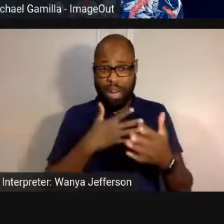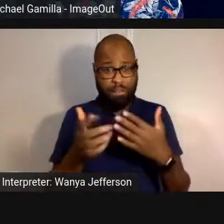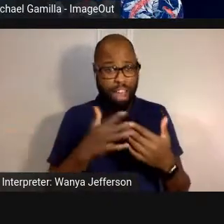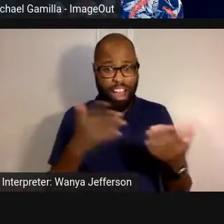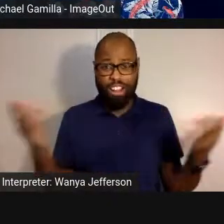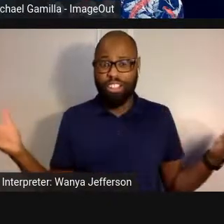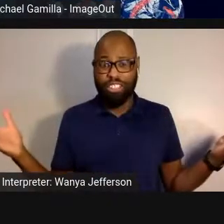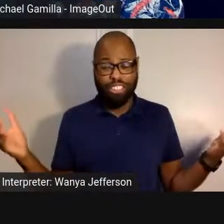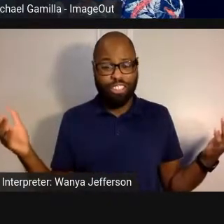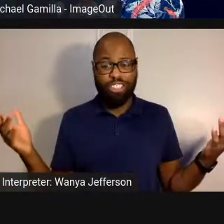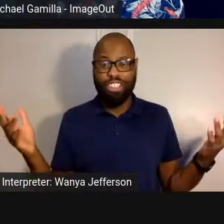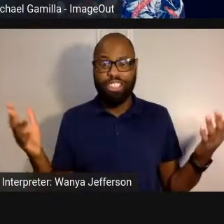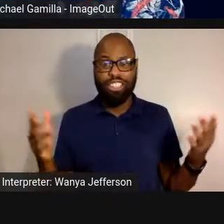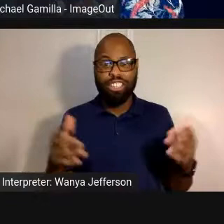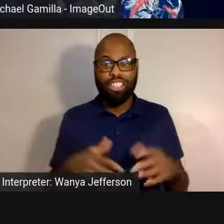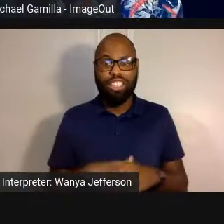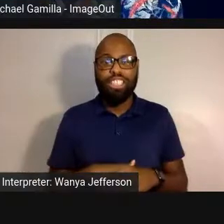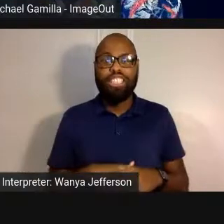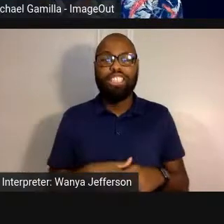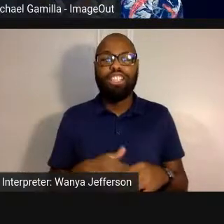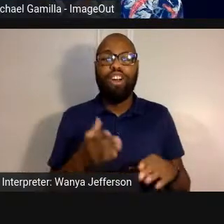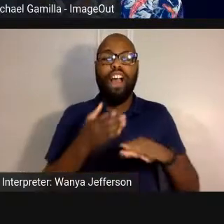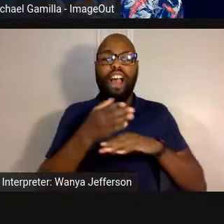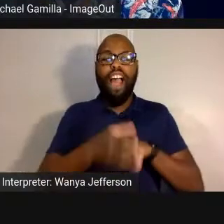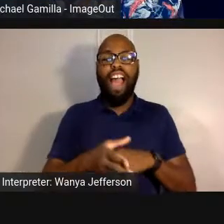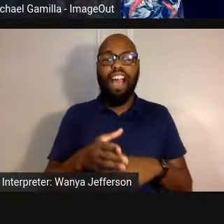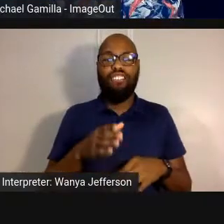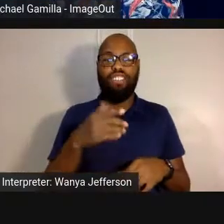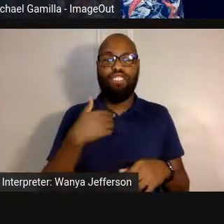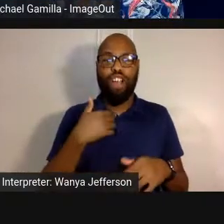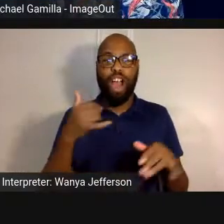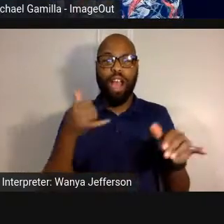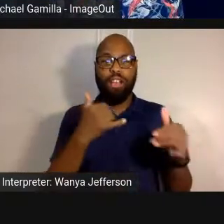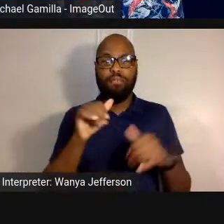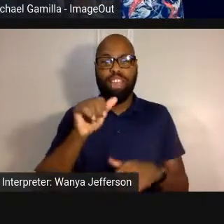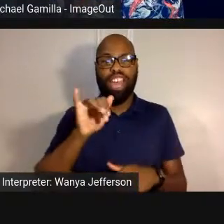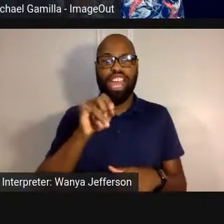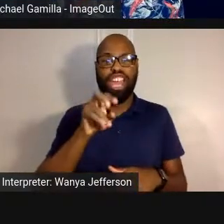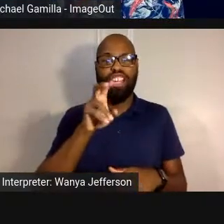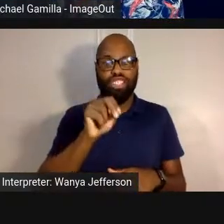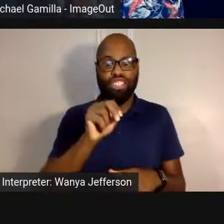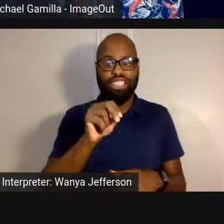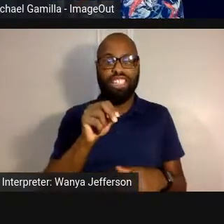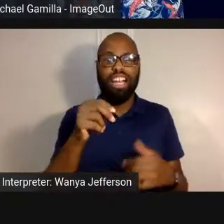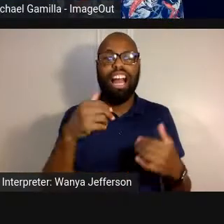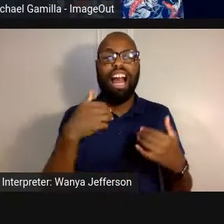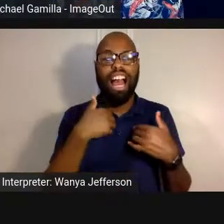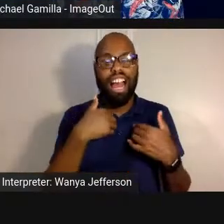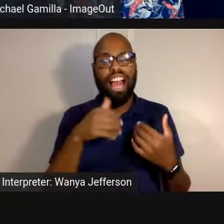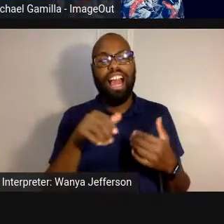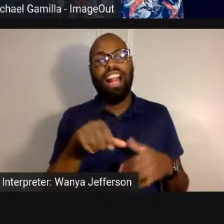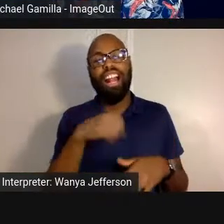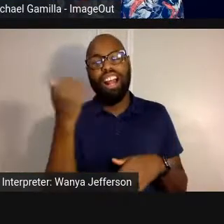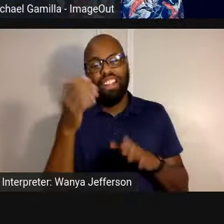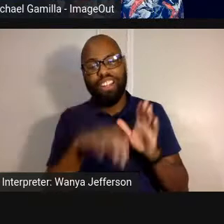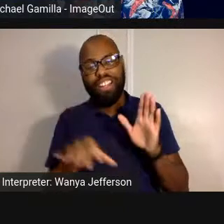is after Adrian, I have this Felipe McKenzie character from this soap opera I told you. I made